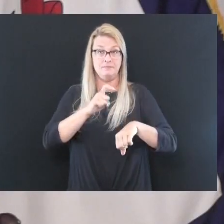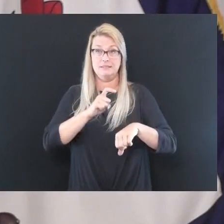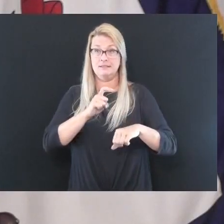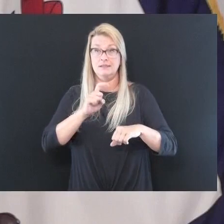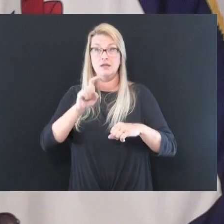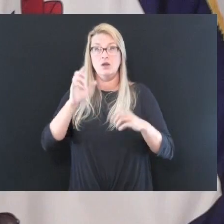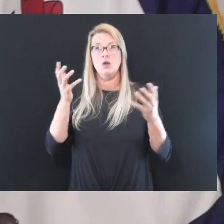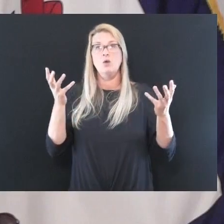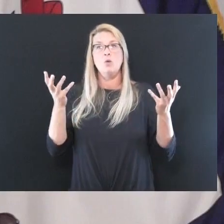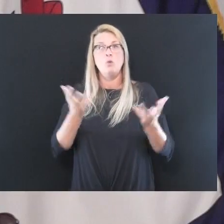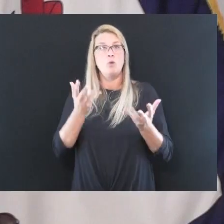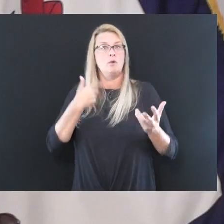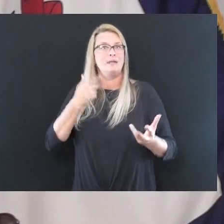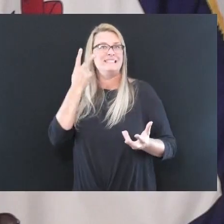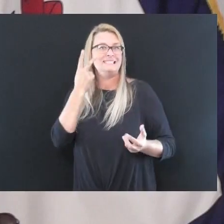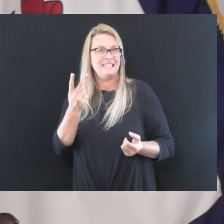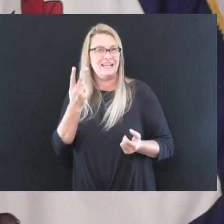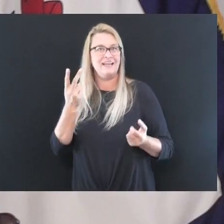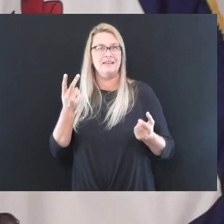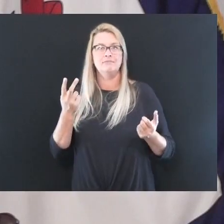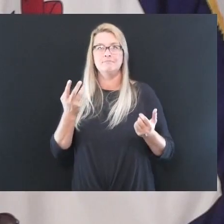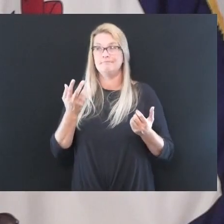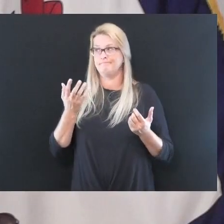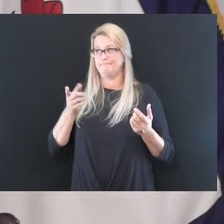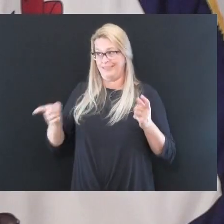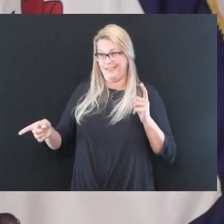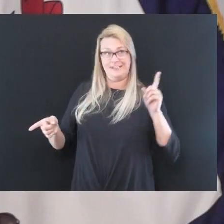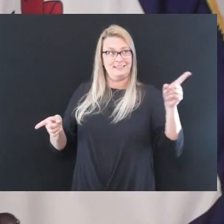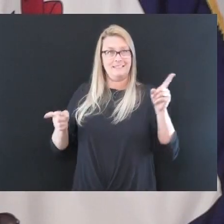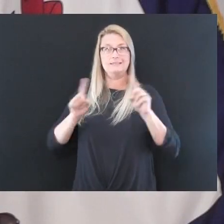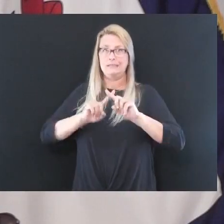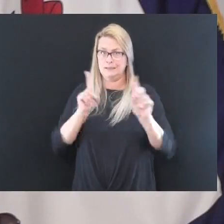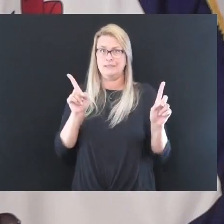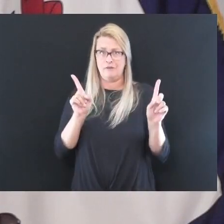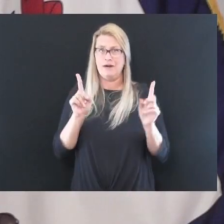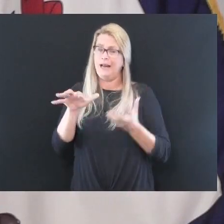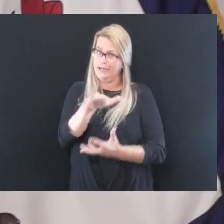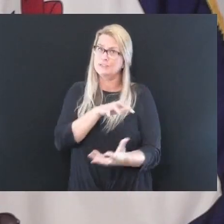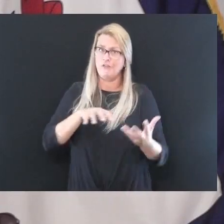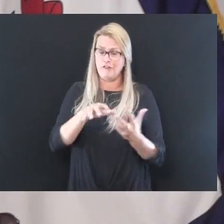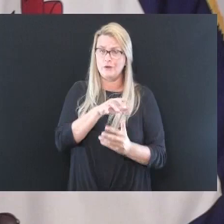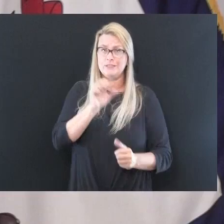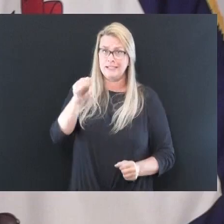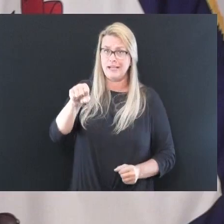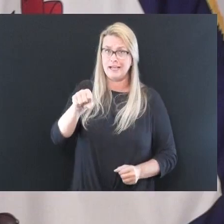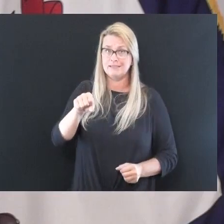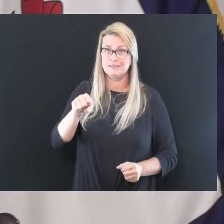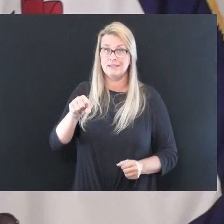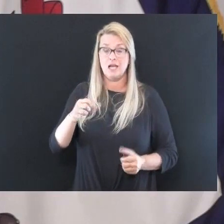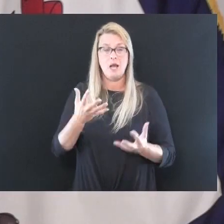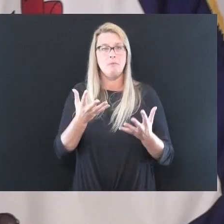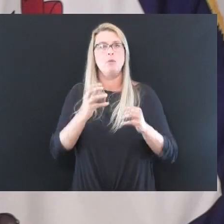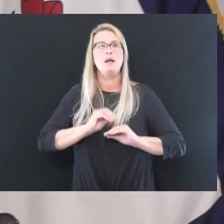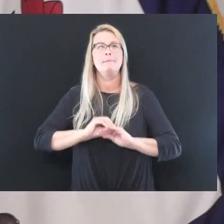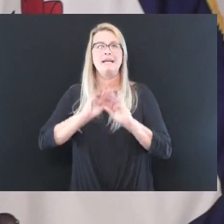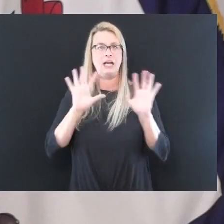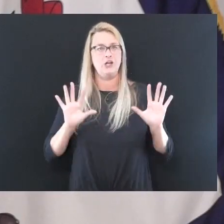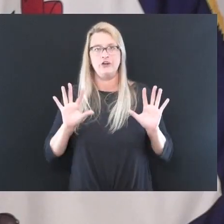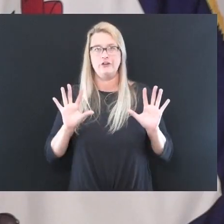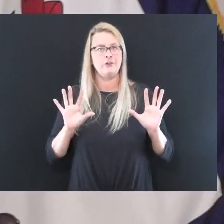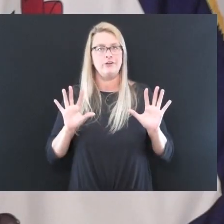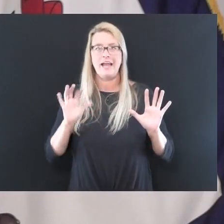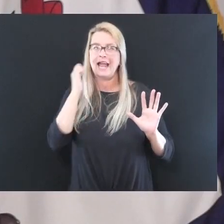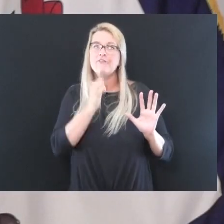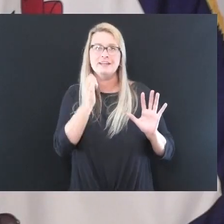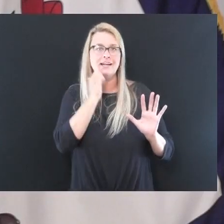they are different, and it is going to lead to some level of confusion, but to be to be completely transparent and to do it